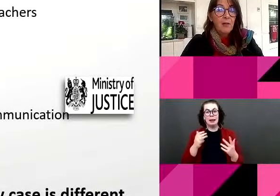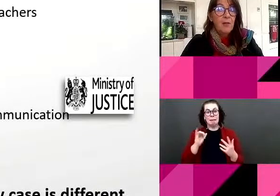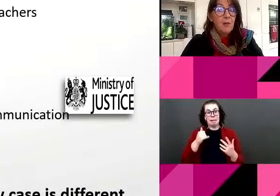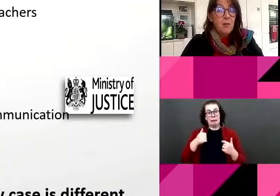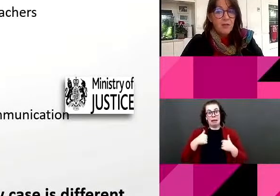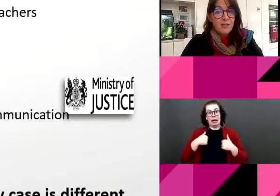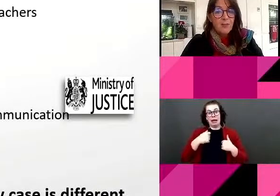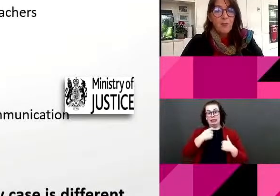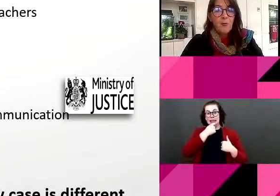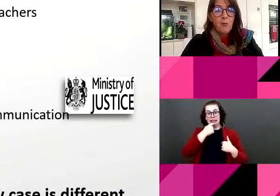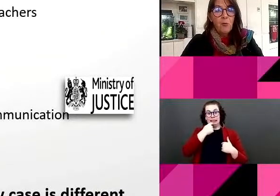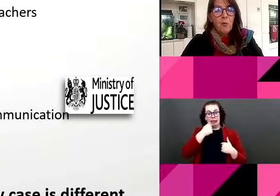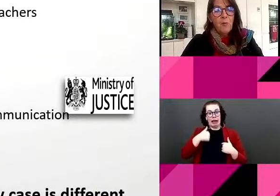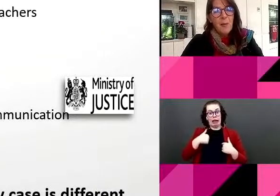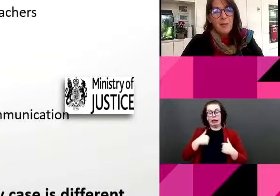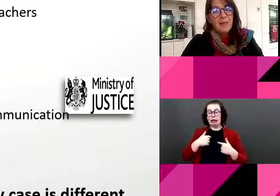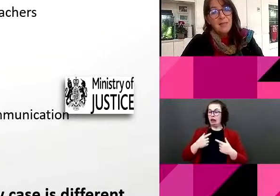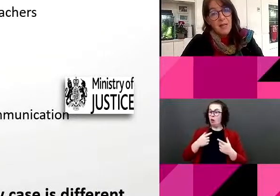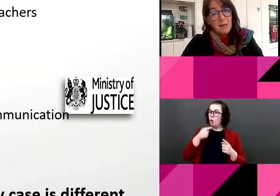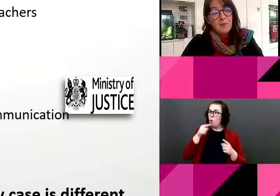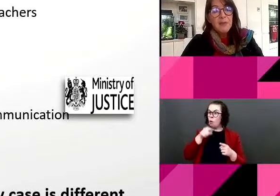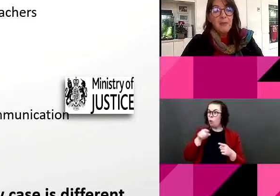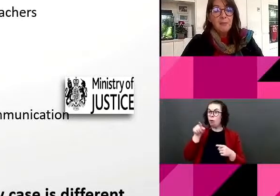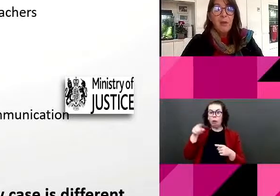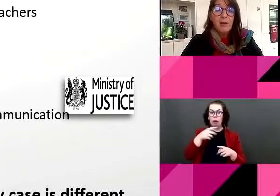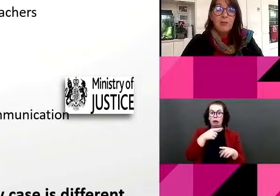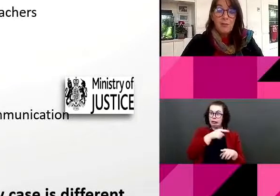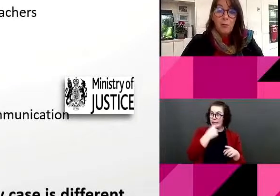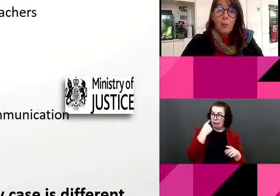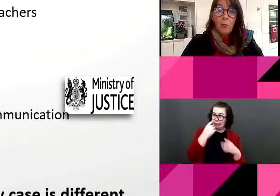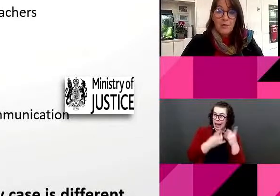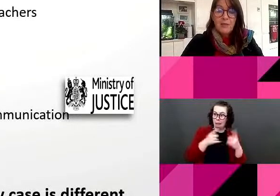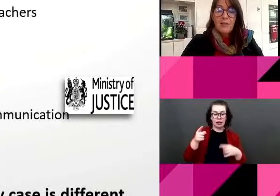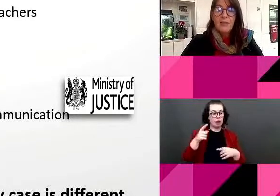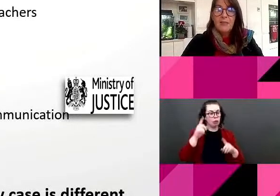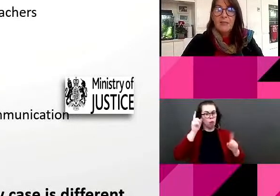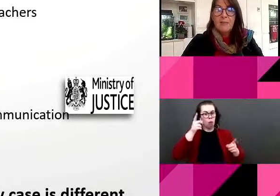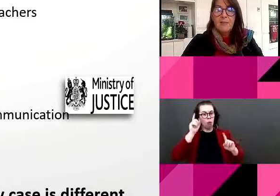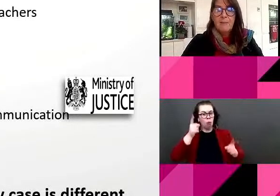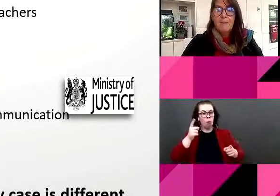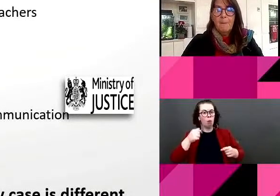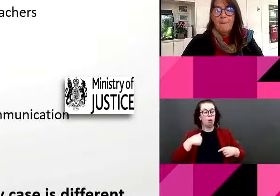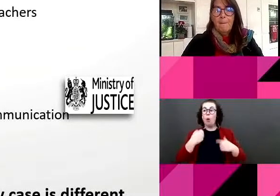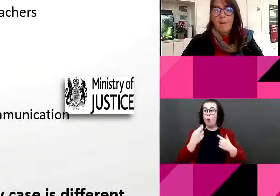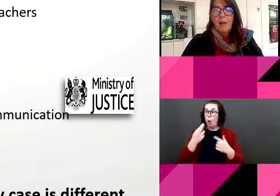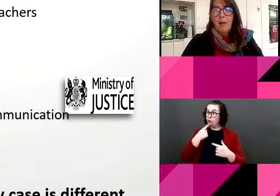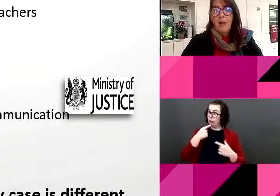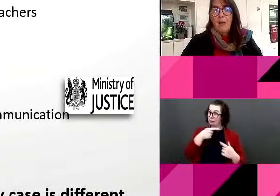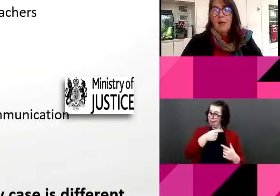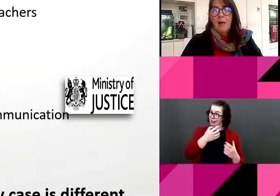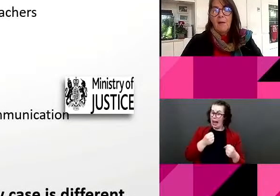have never noticed before, or maybe at times might not even want to notice.